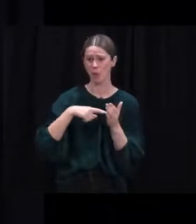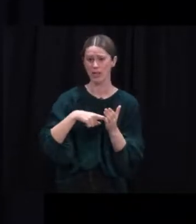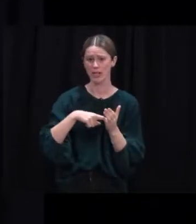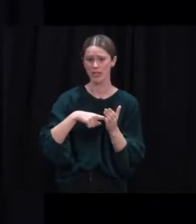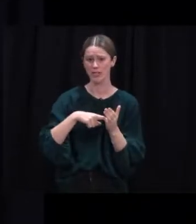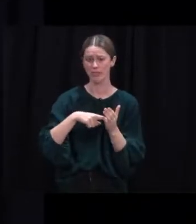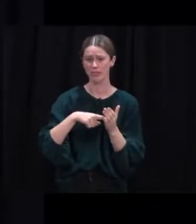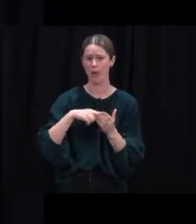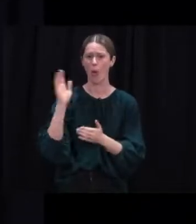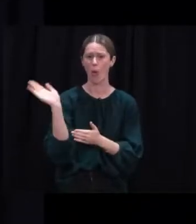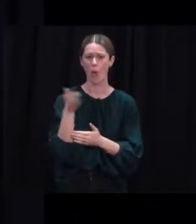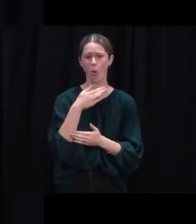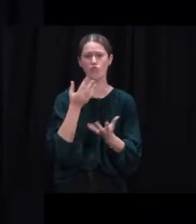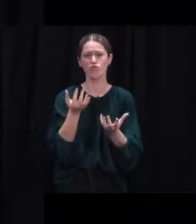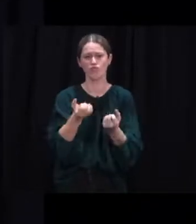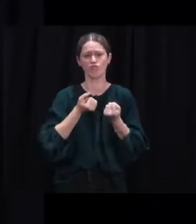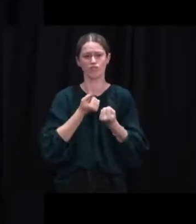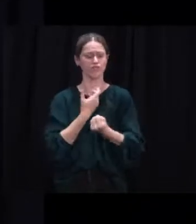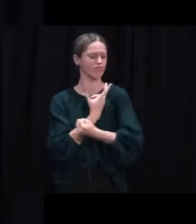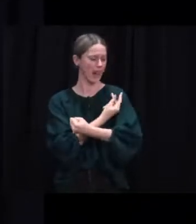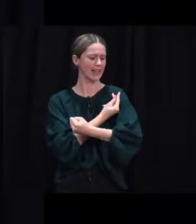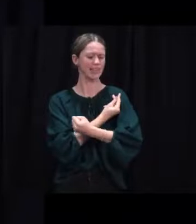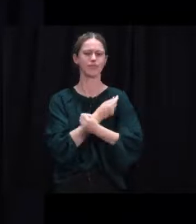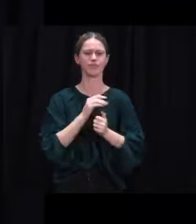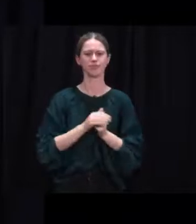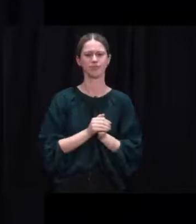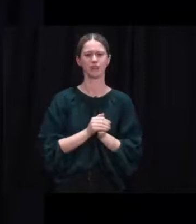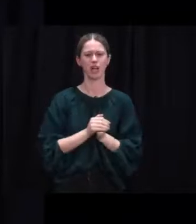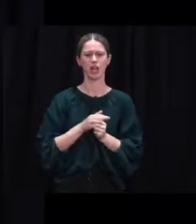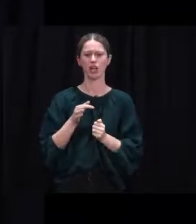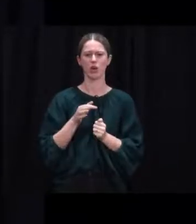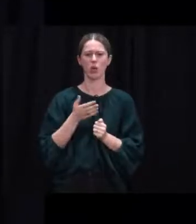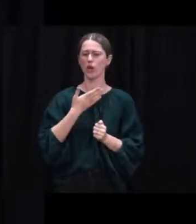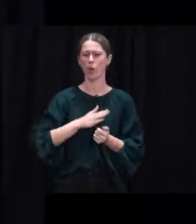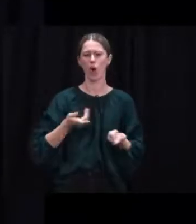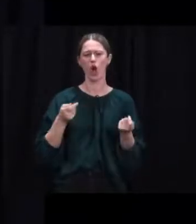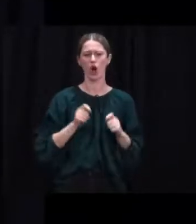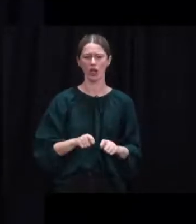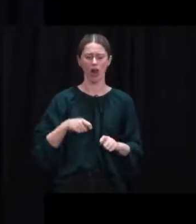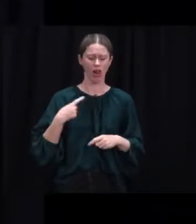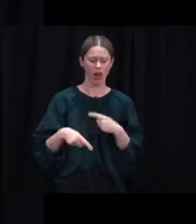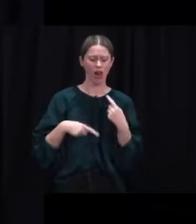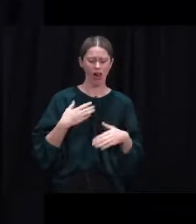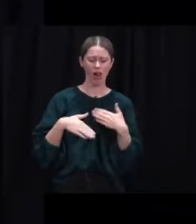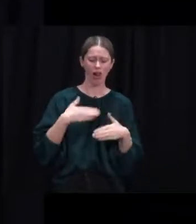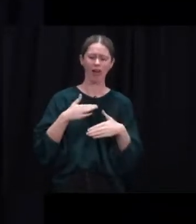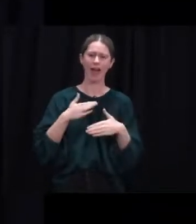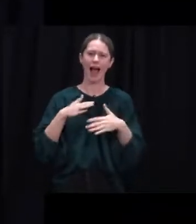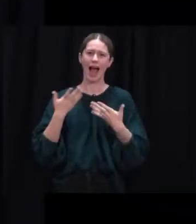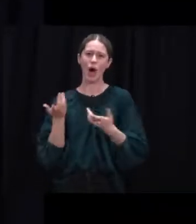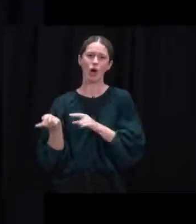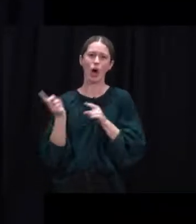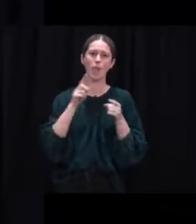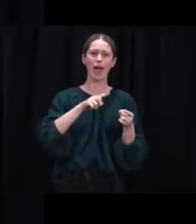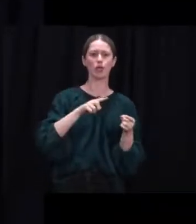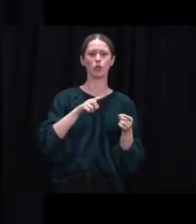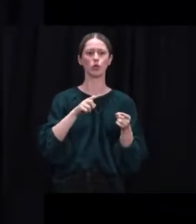important role to play in keeping us all safe. I want to stress how important it is that we all get